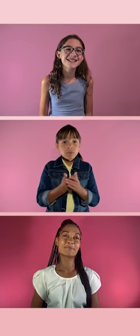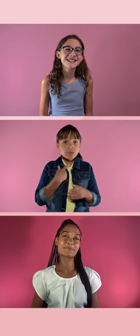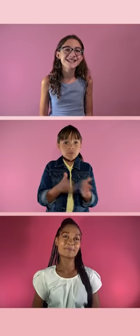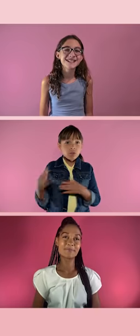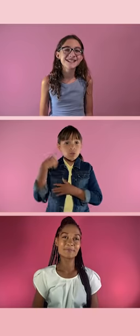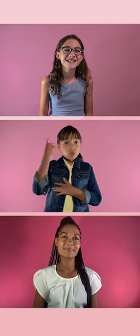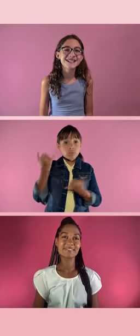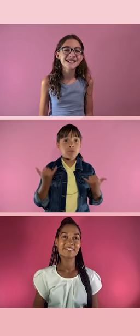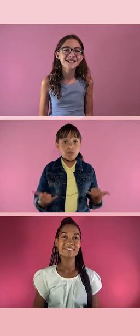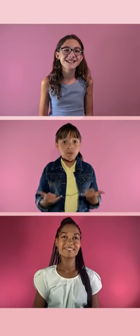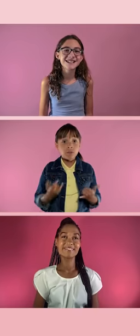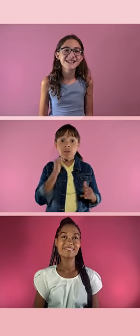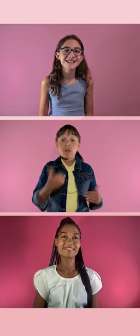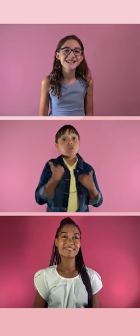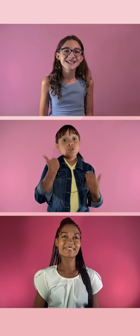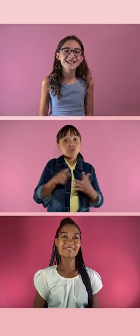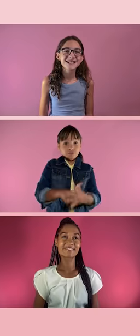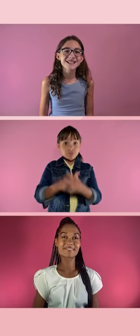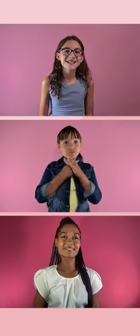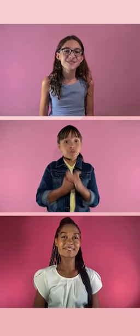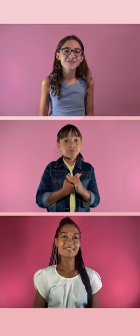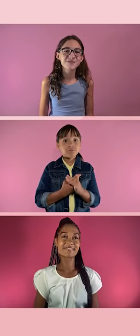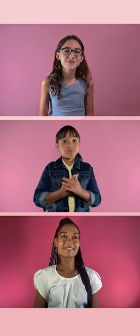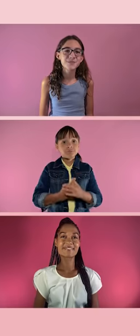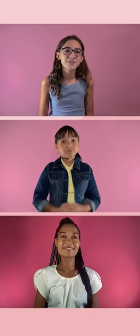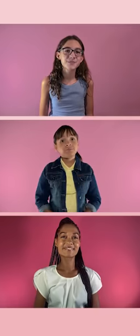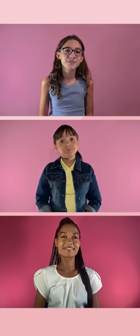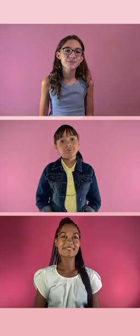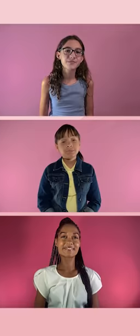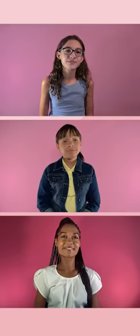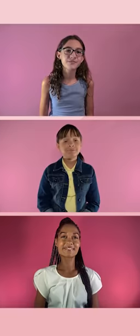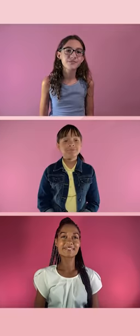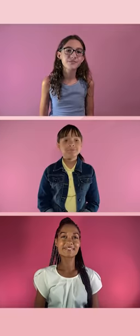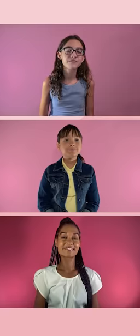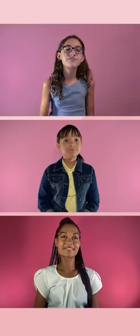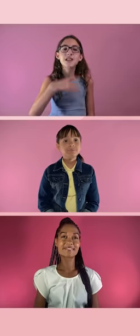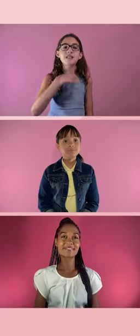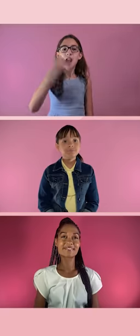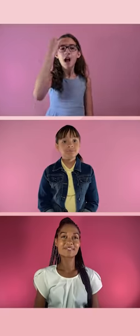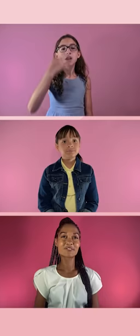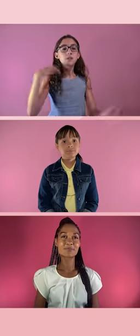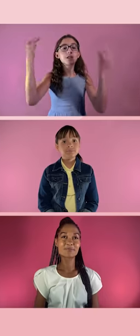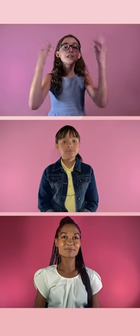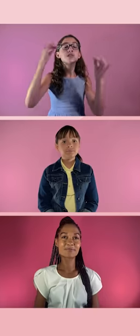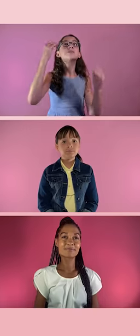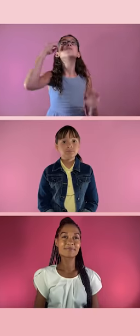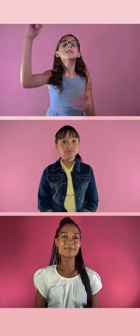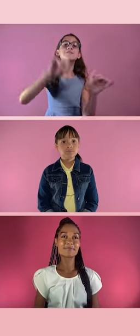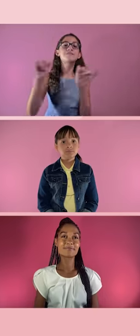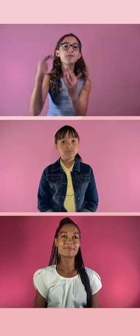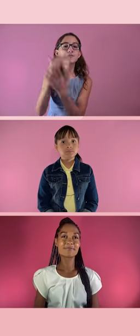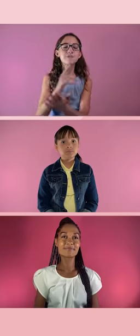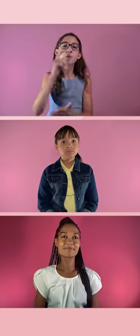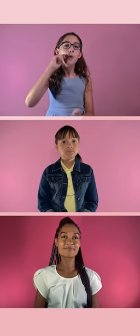so much for helping us start planning out our dreams now. I'm so glad we're not too young to start. And I like the idea of thinking of your dreams